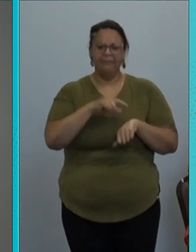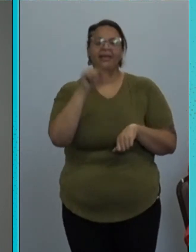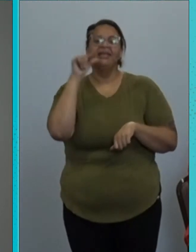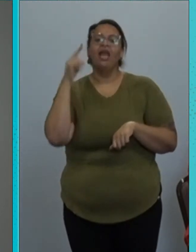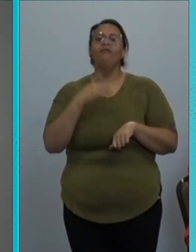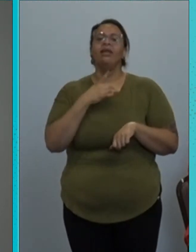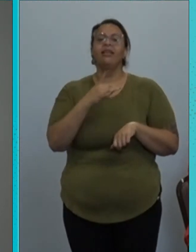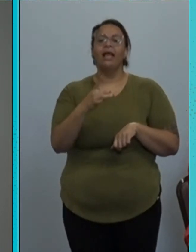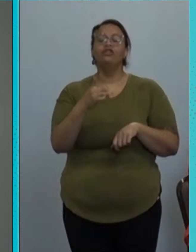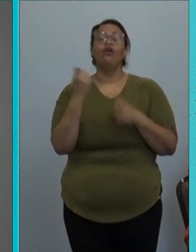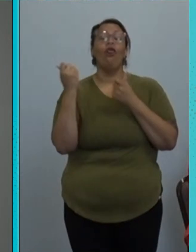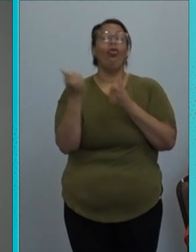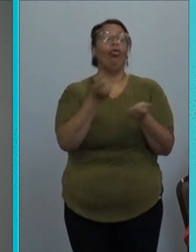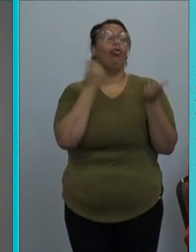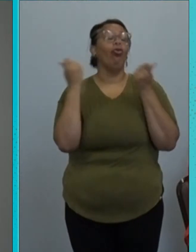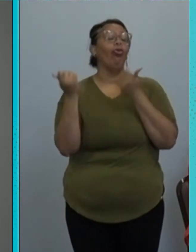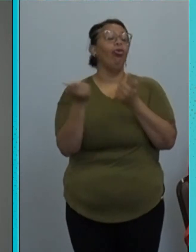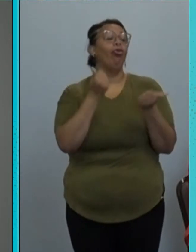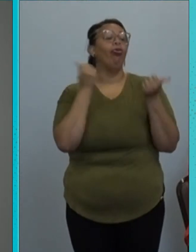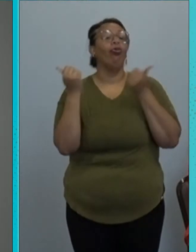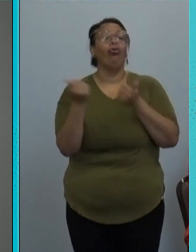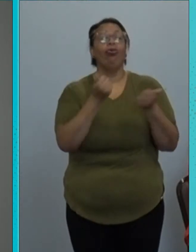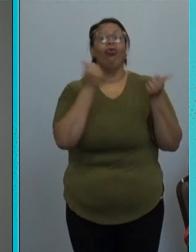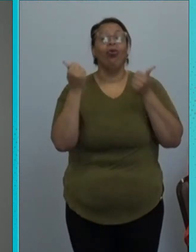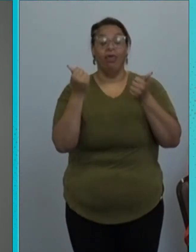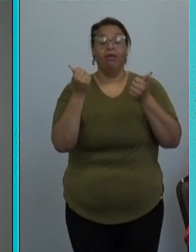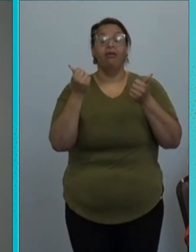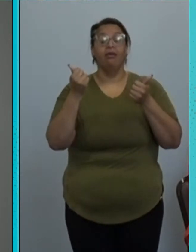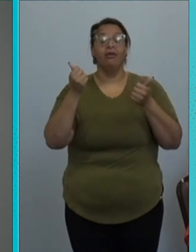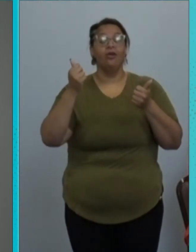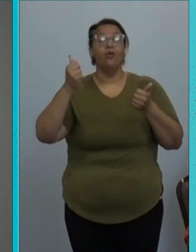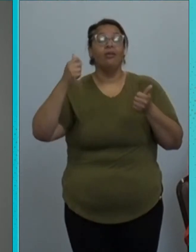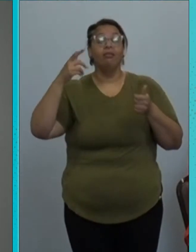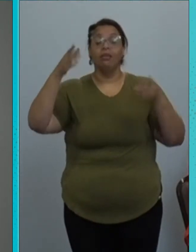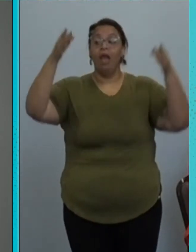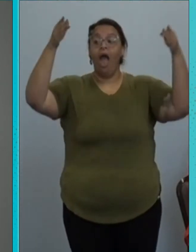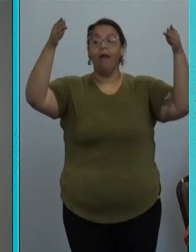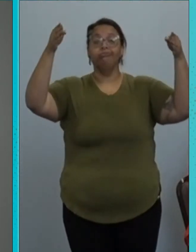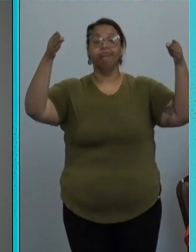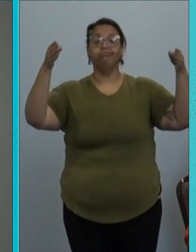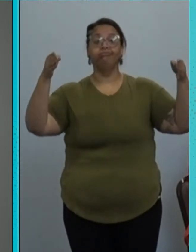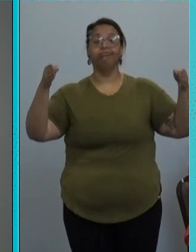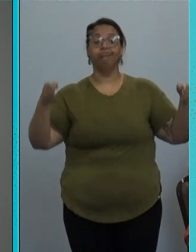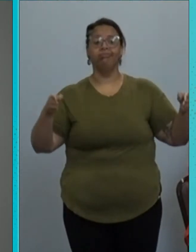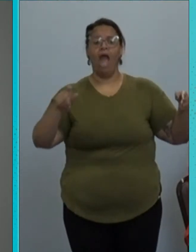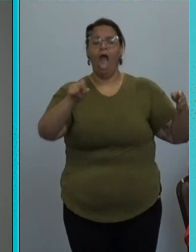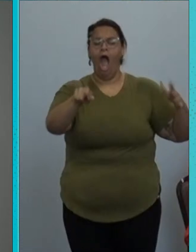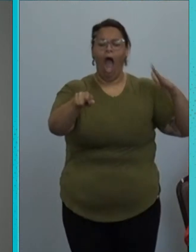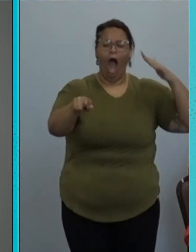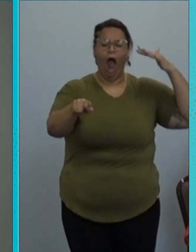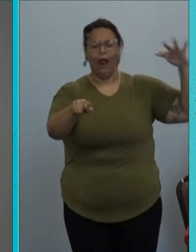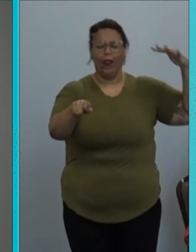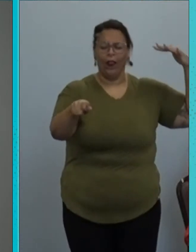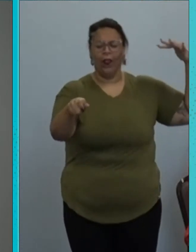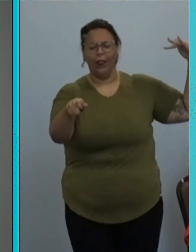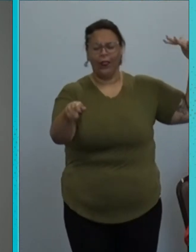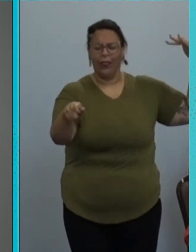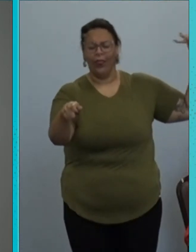likes to drive around with his windows down, blasting